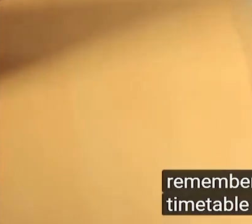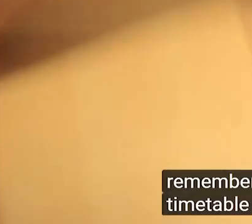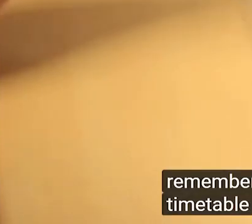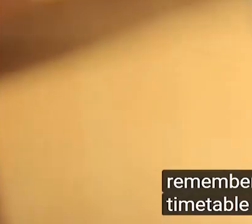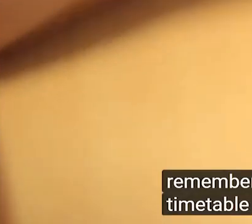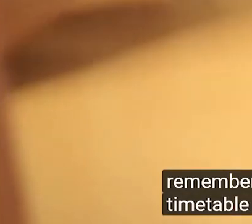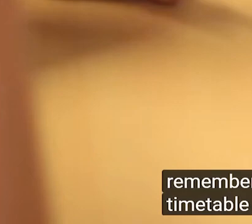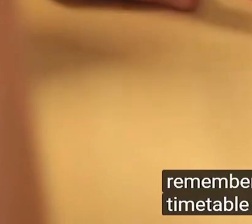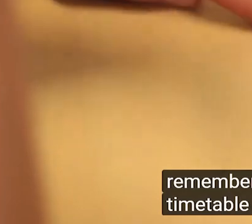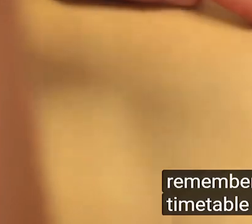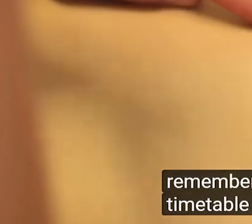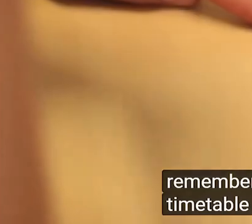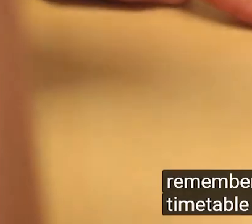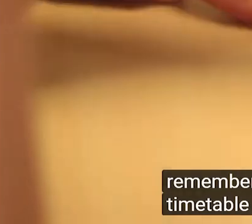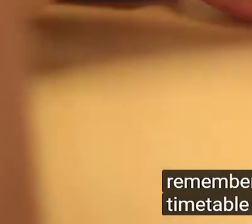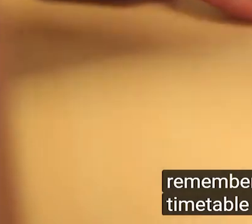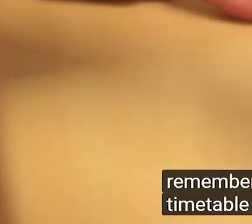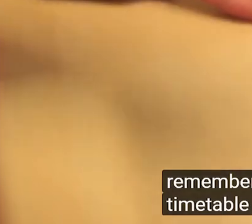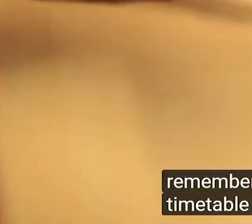schedule,